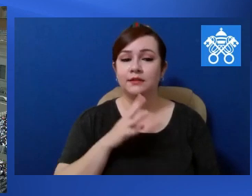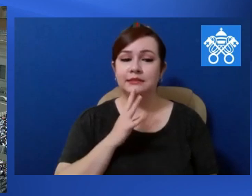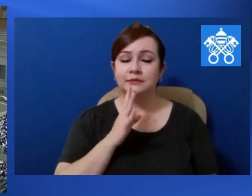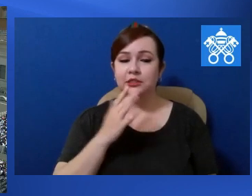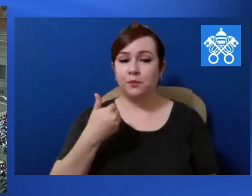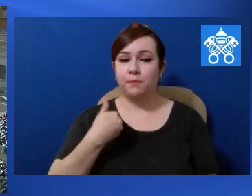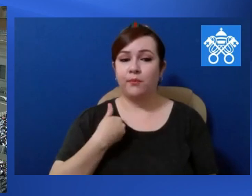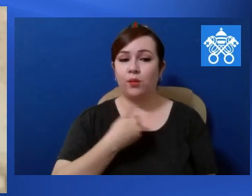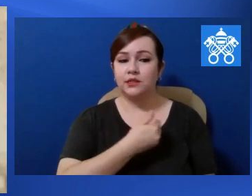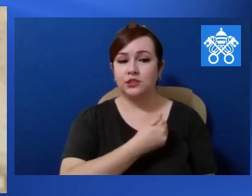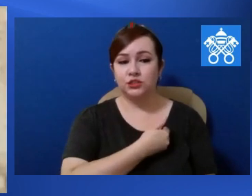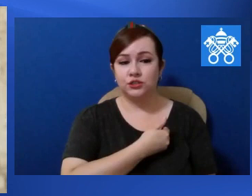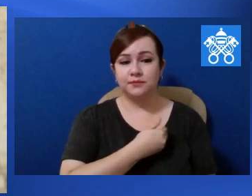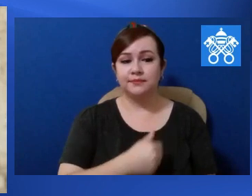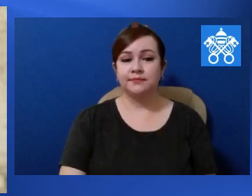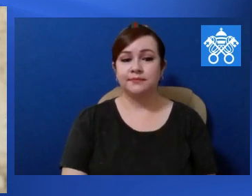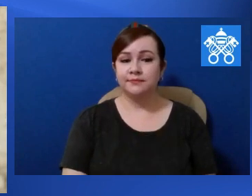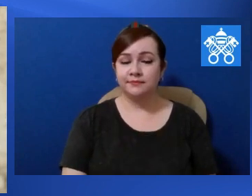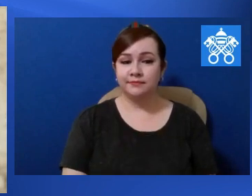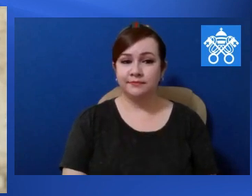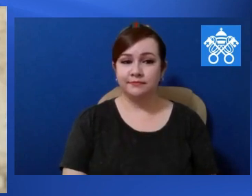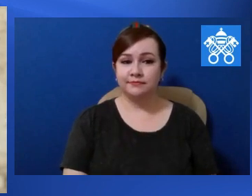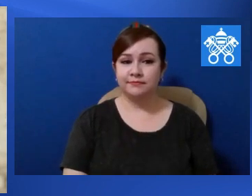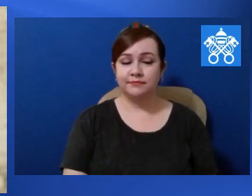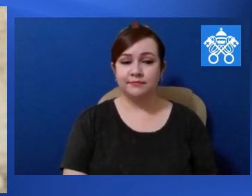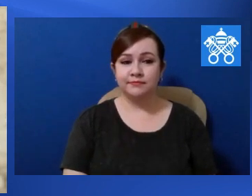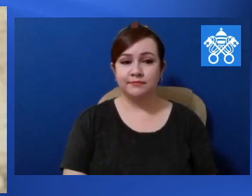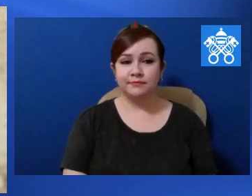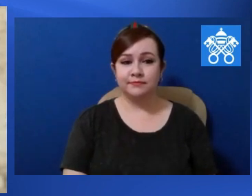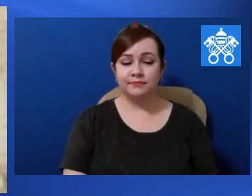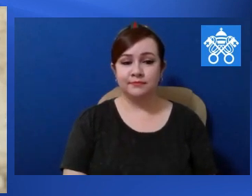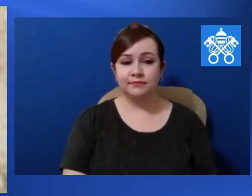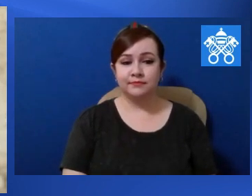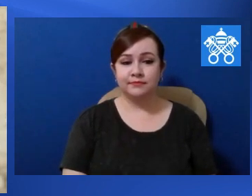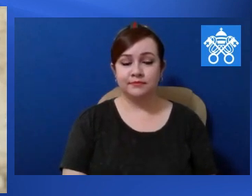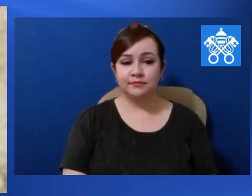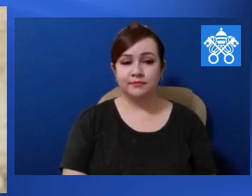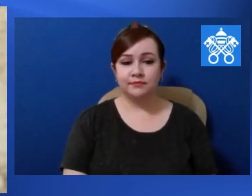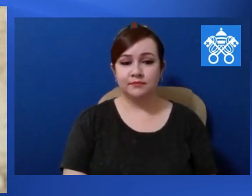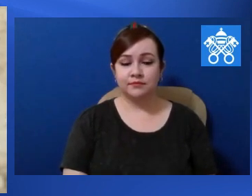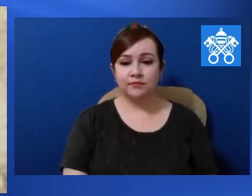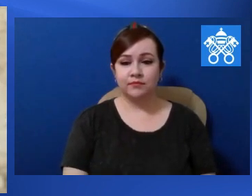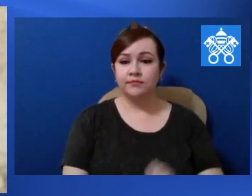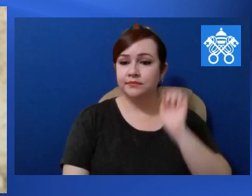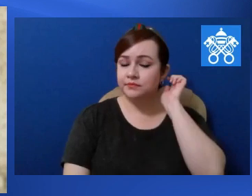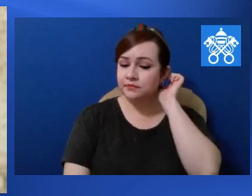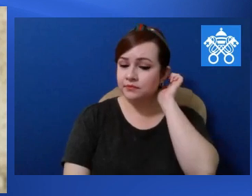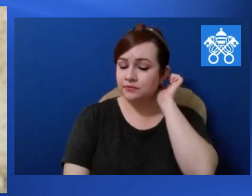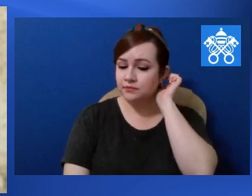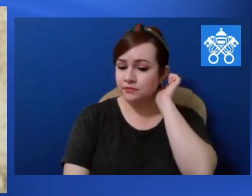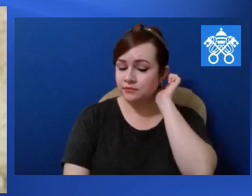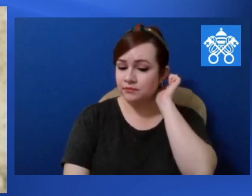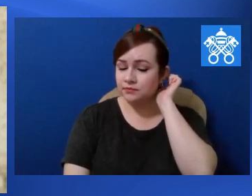Z Ewangelii według świętego Marka. Gdy był w domu, Jezus powiedział im: jeśli kto chce być